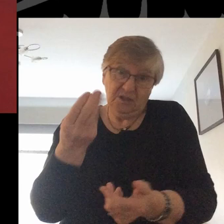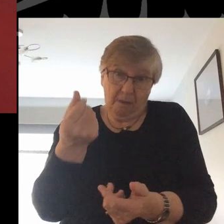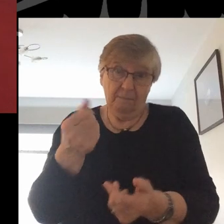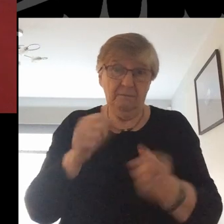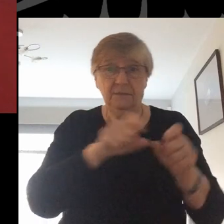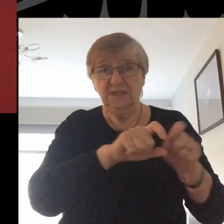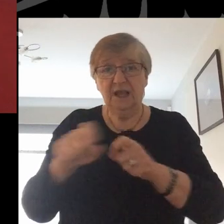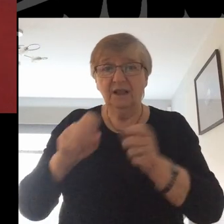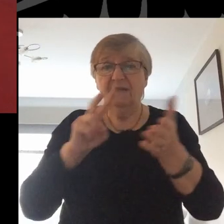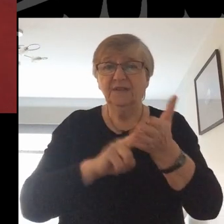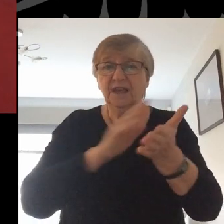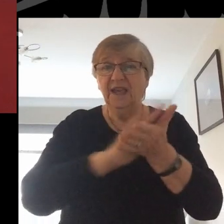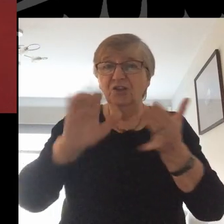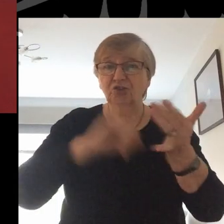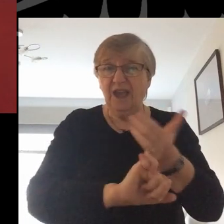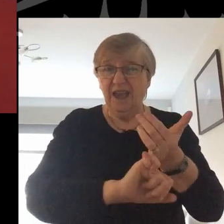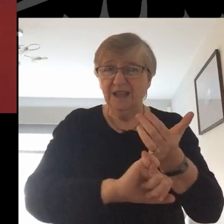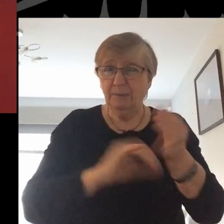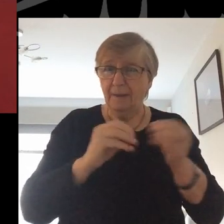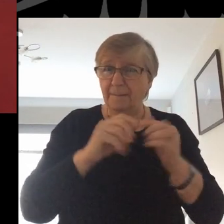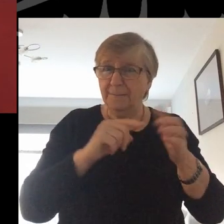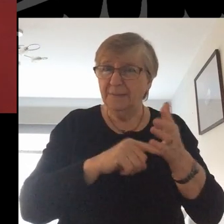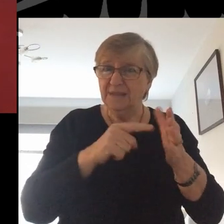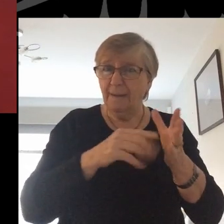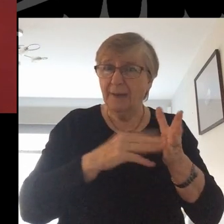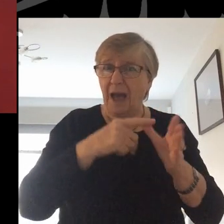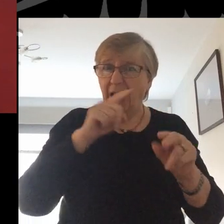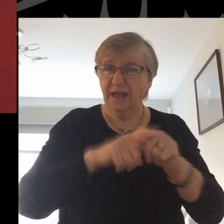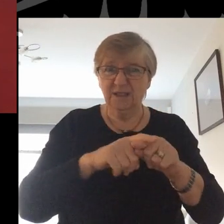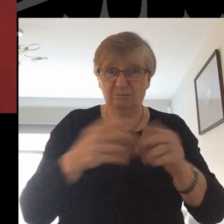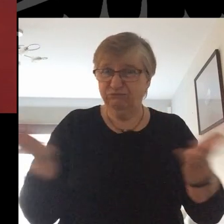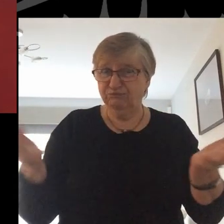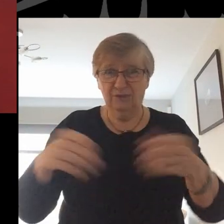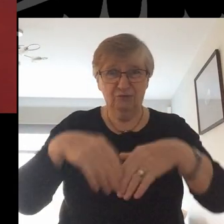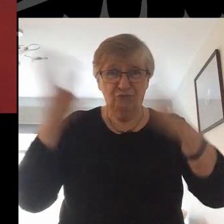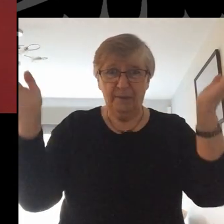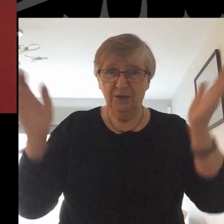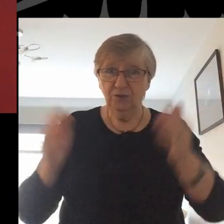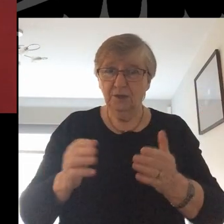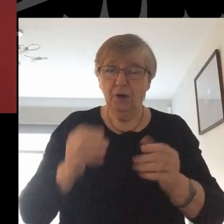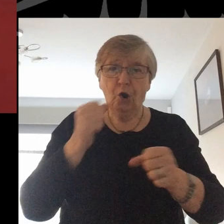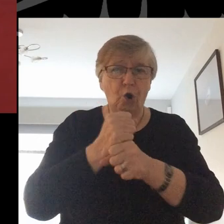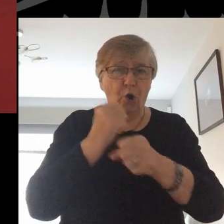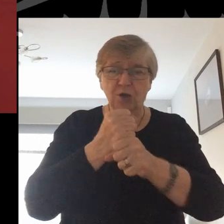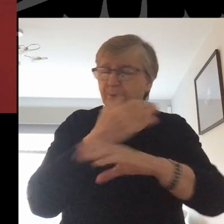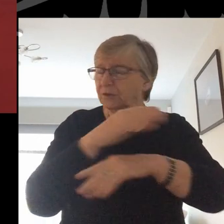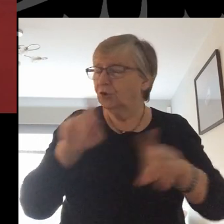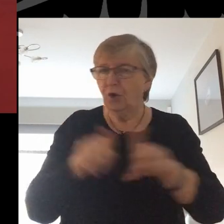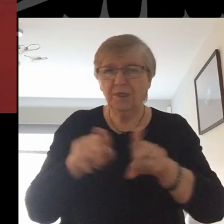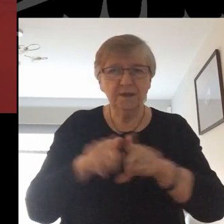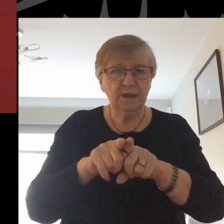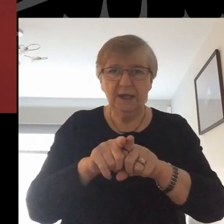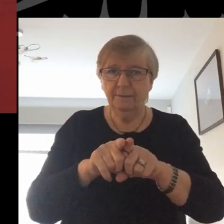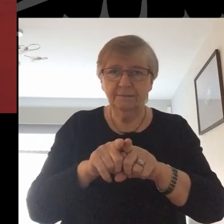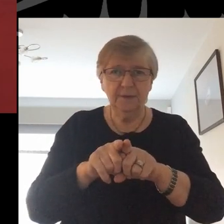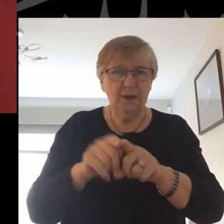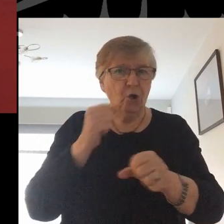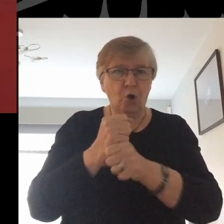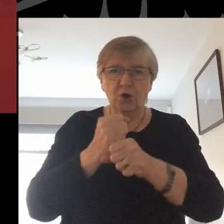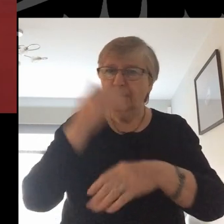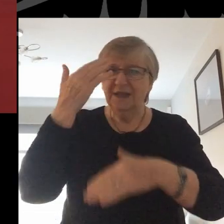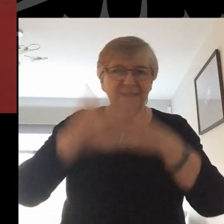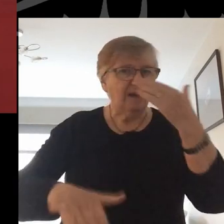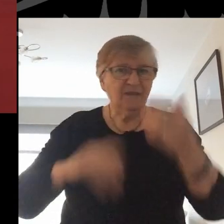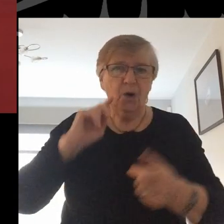and the Beta thing's completely redundant. The gospel is not like that. The gospel is not redundant. The gospel is never